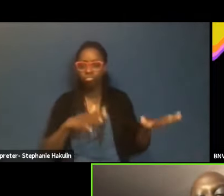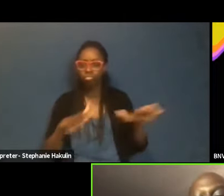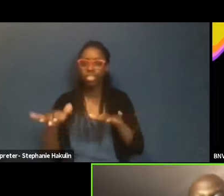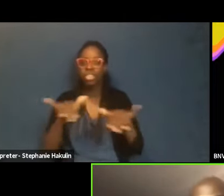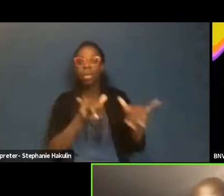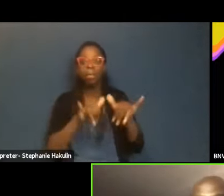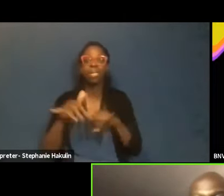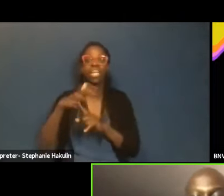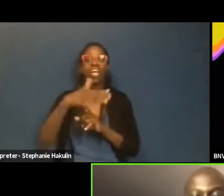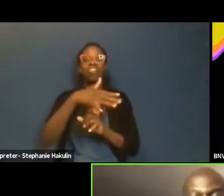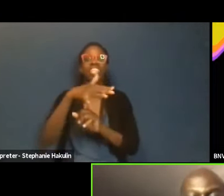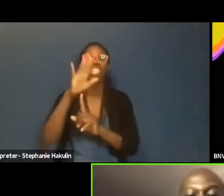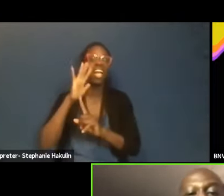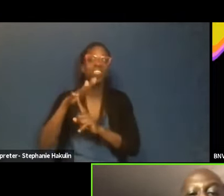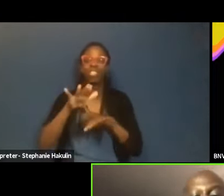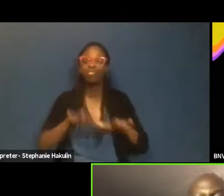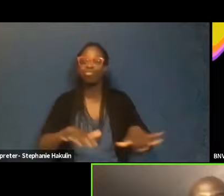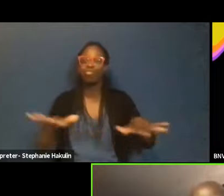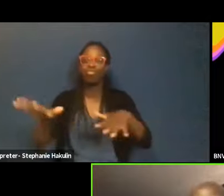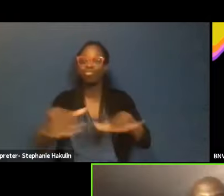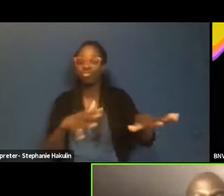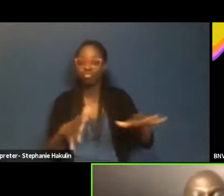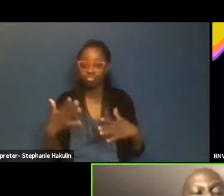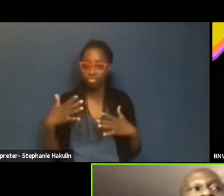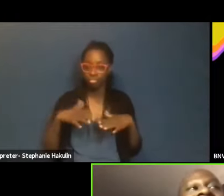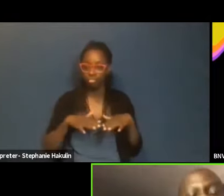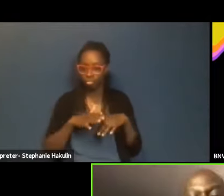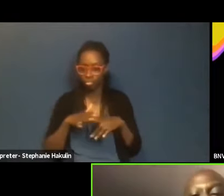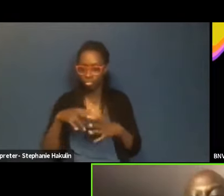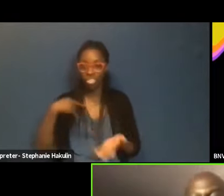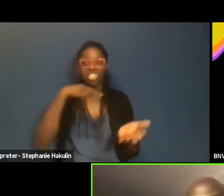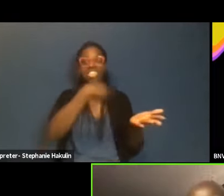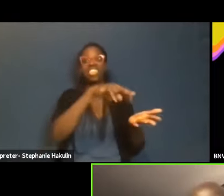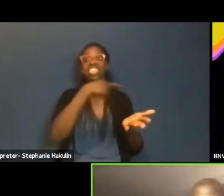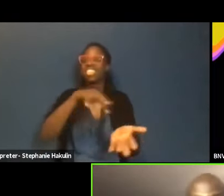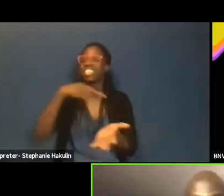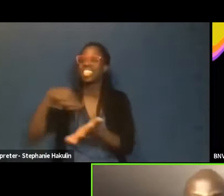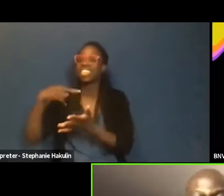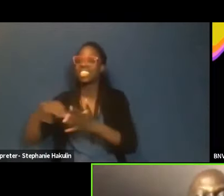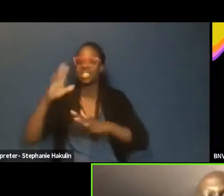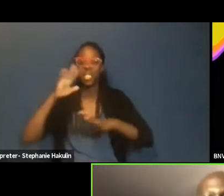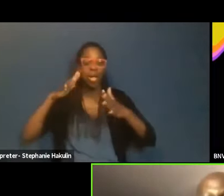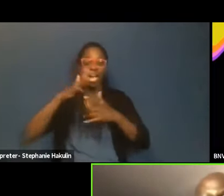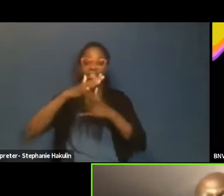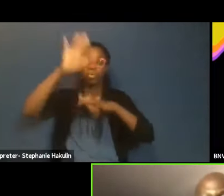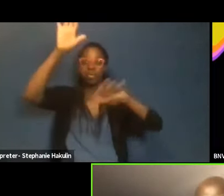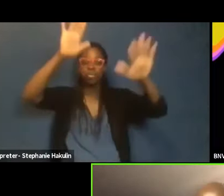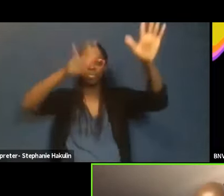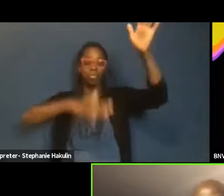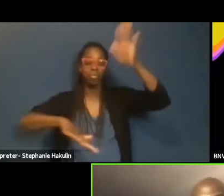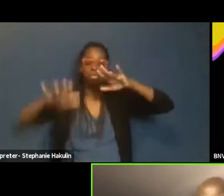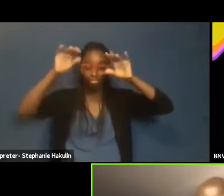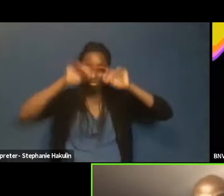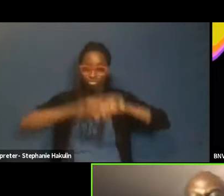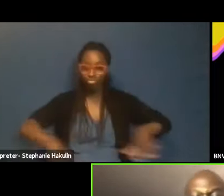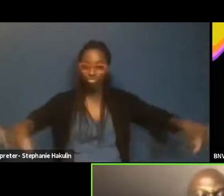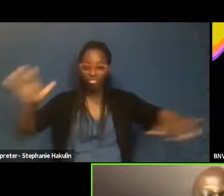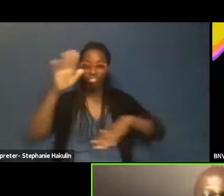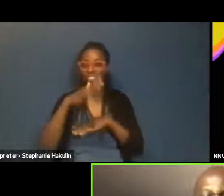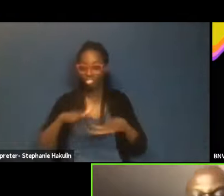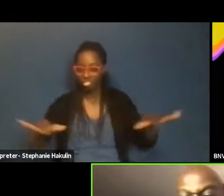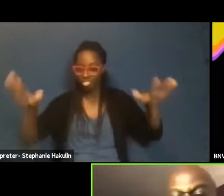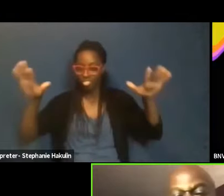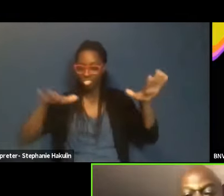fall. We dance into the sky, a rope as thick as the way we lived our lives by our side, a rope thick as your life to help